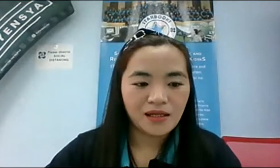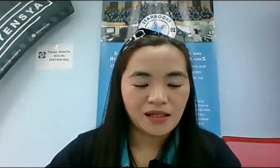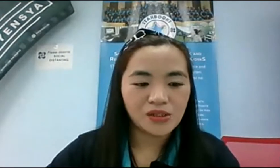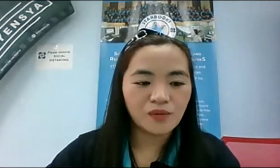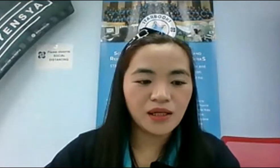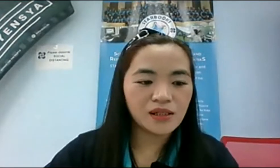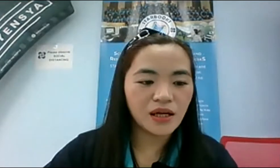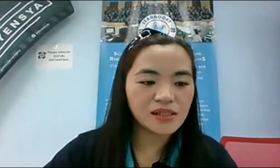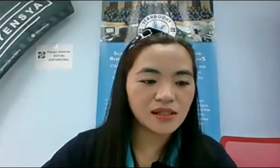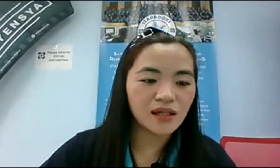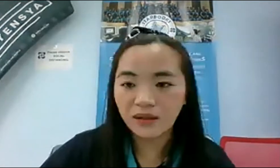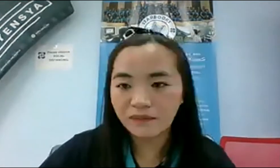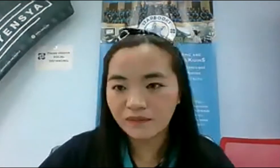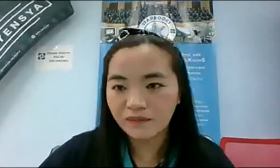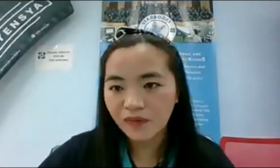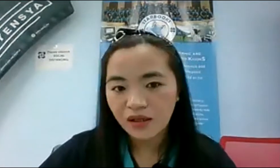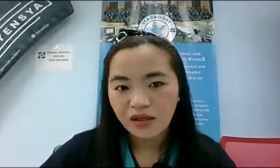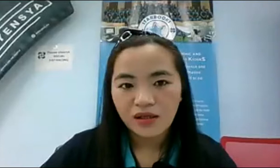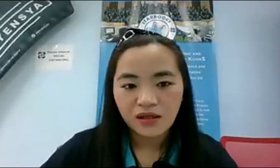Okay, so while you're answering,